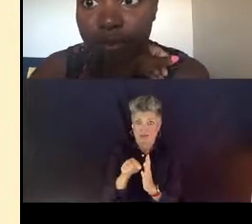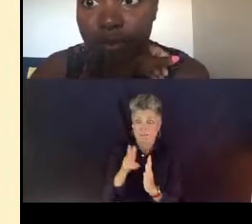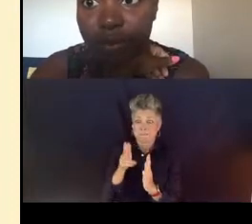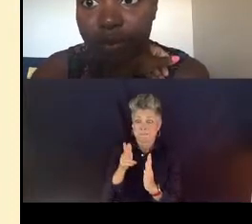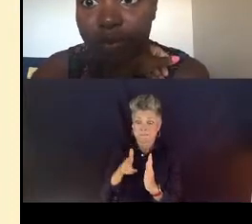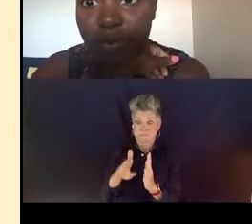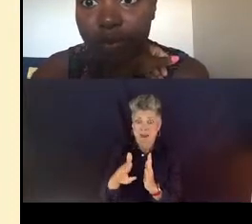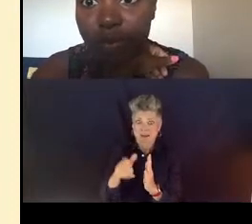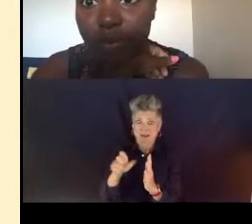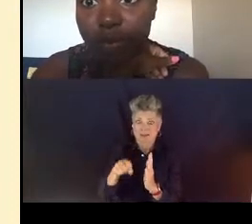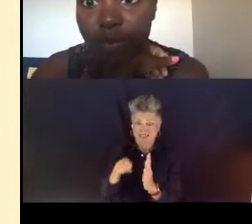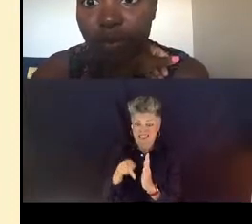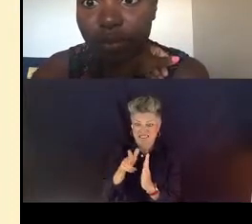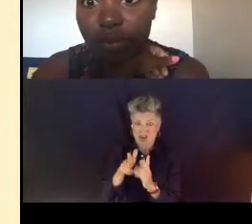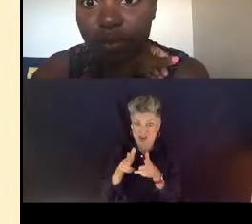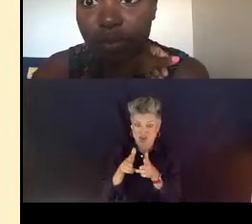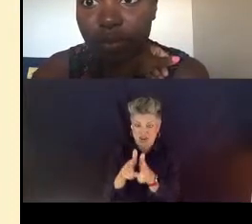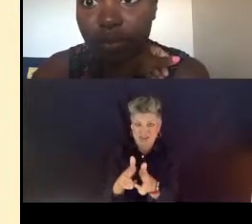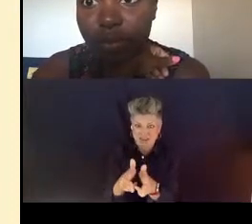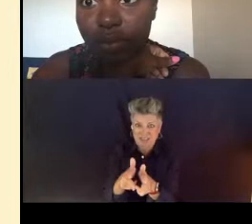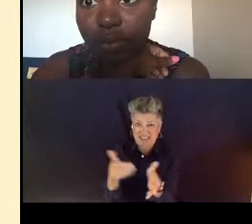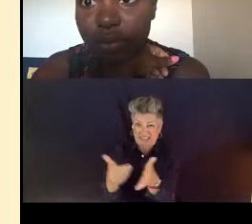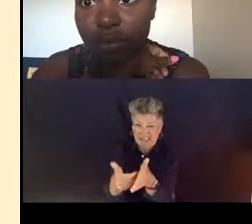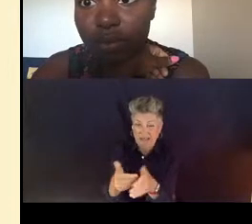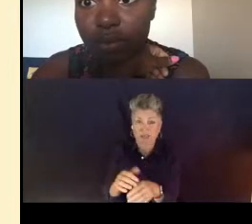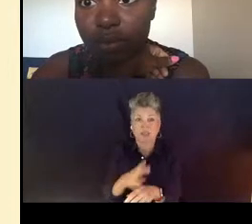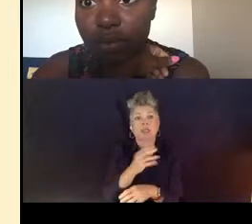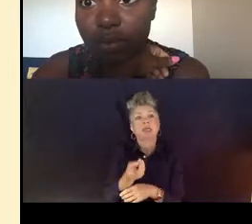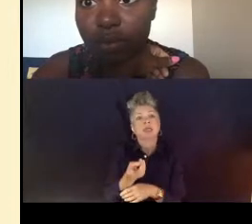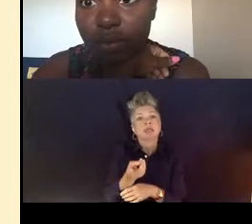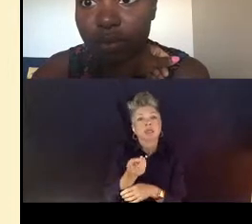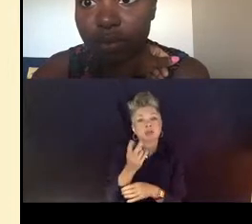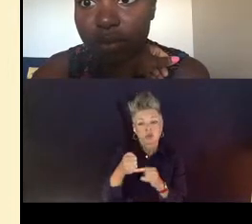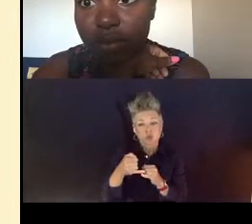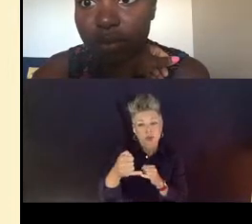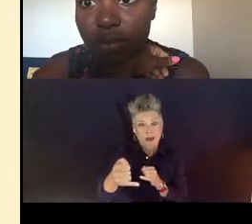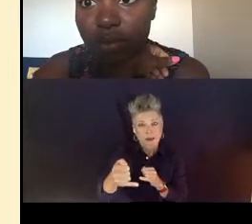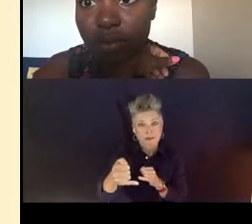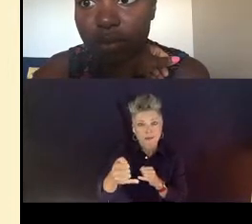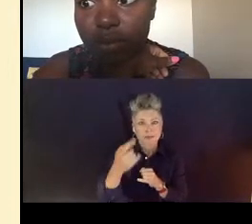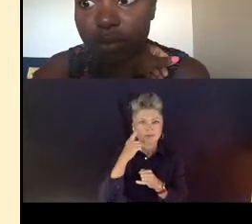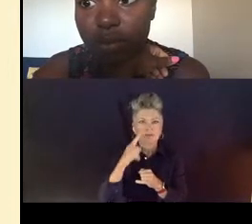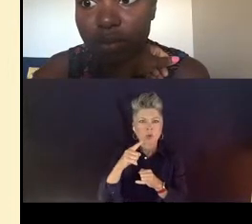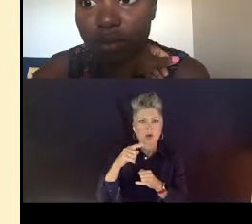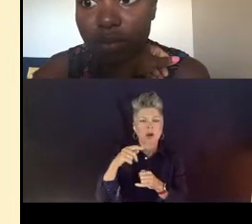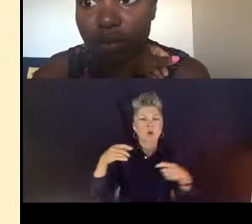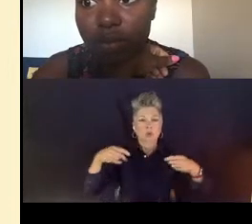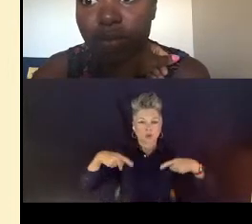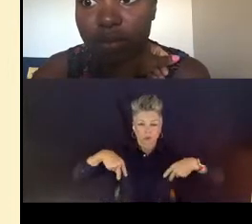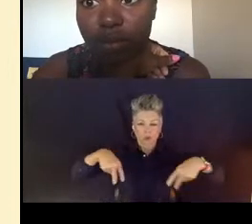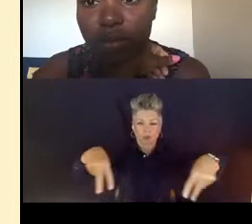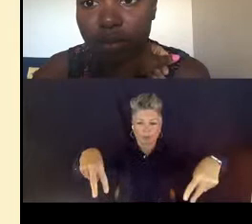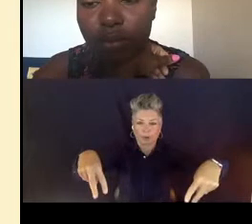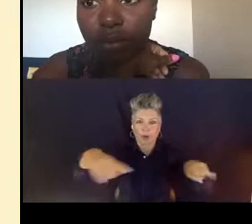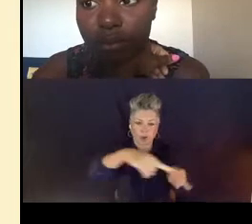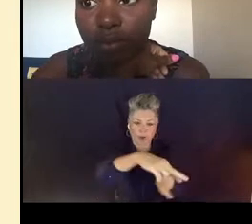and you can see just like 2 lines for crosswalks at this intersection. Just not really any infrastructure here. So